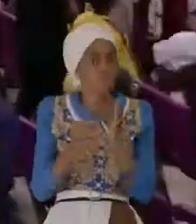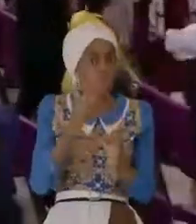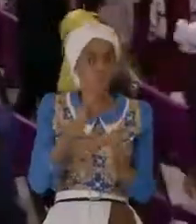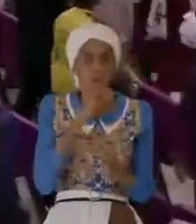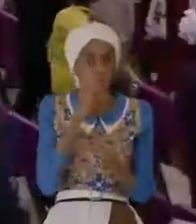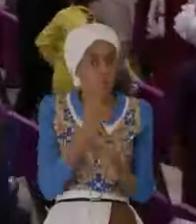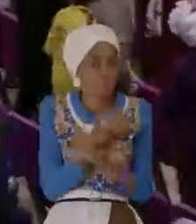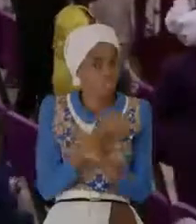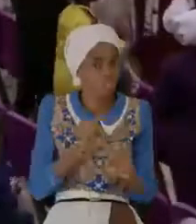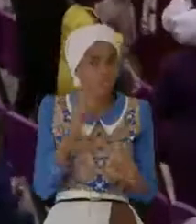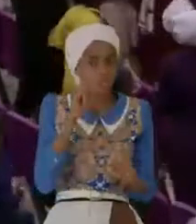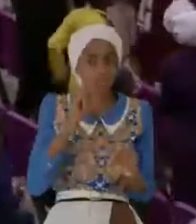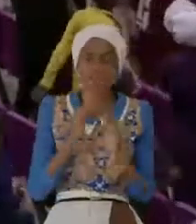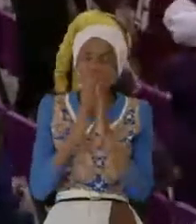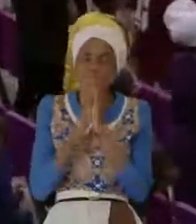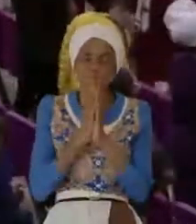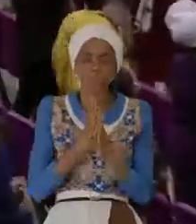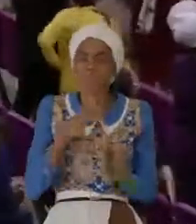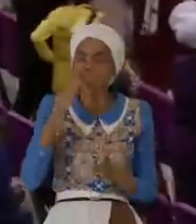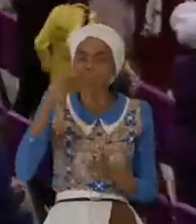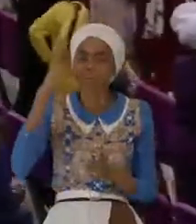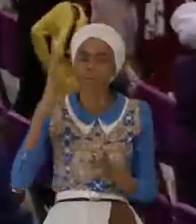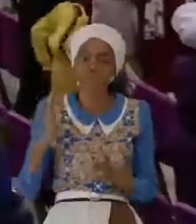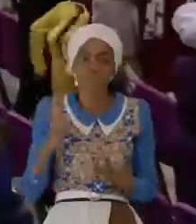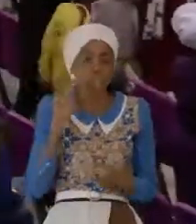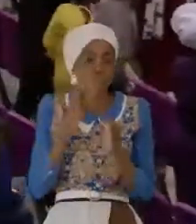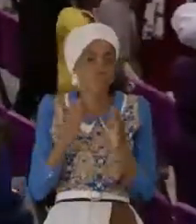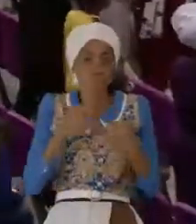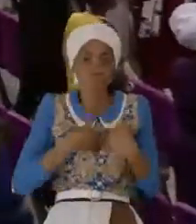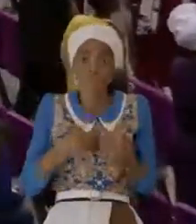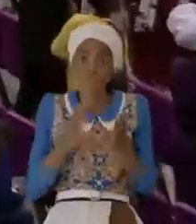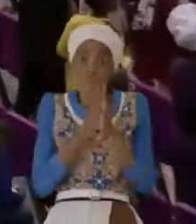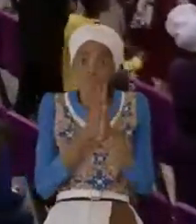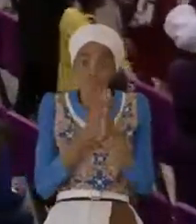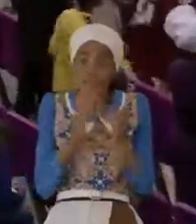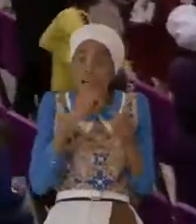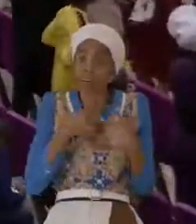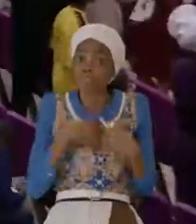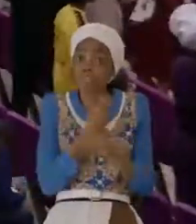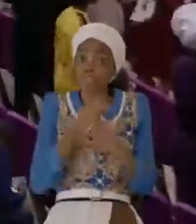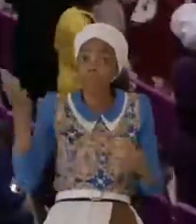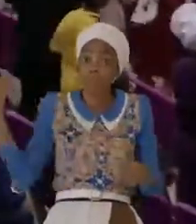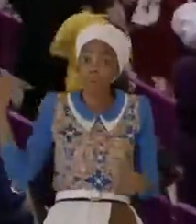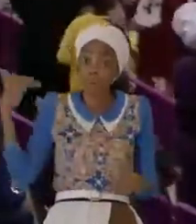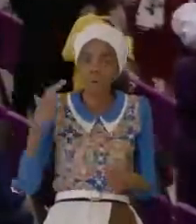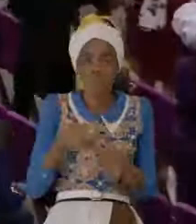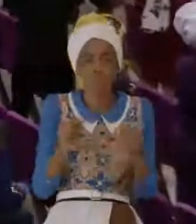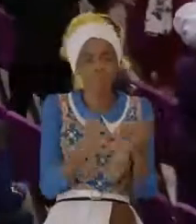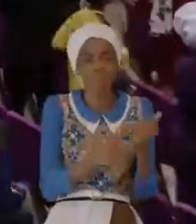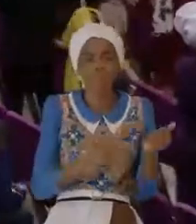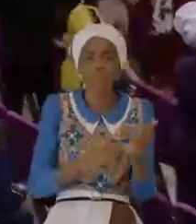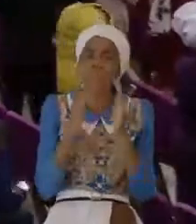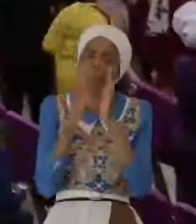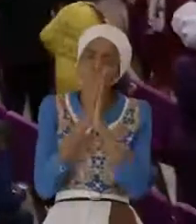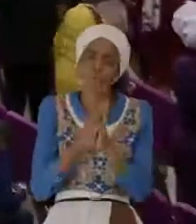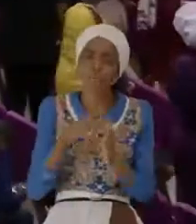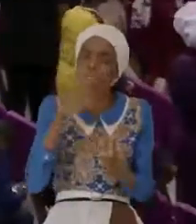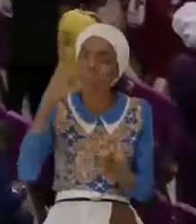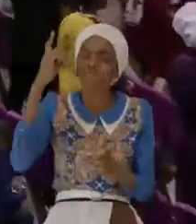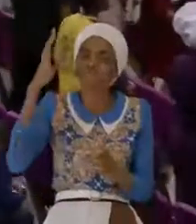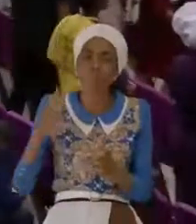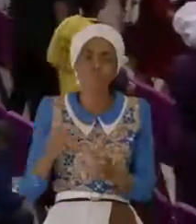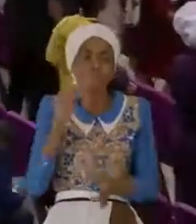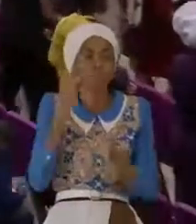the Lord if you were saved and box lady tell the Lord and come back and be restored if you're saved you need to be Sanctified